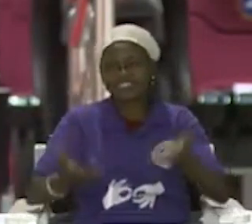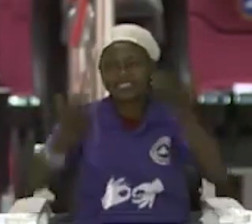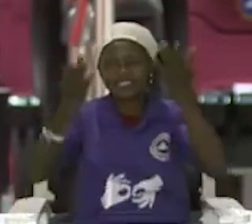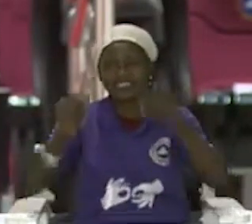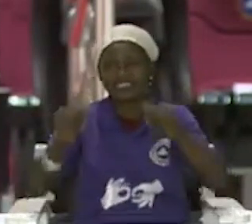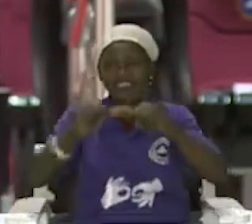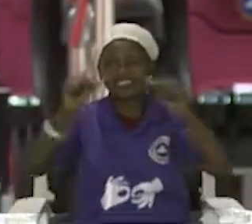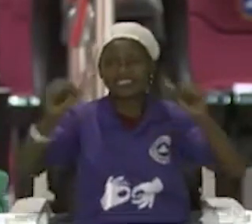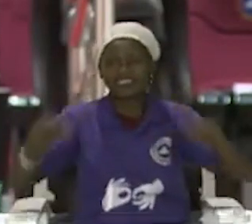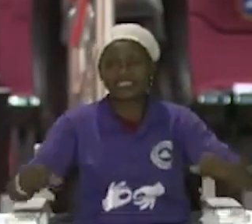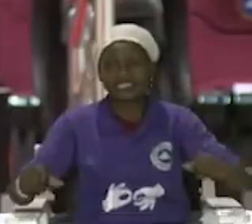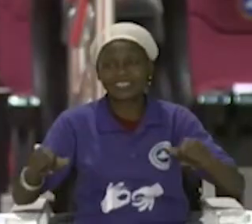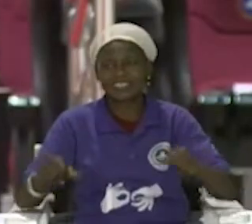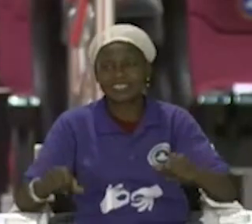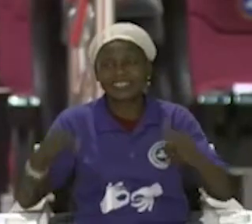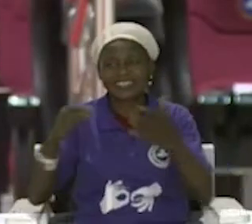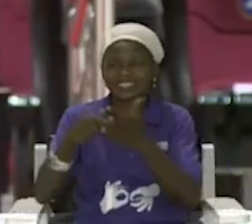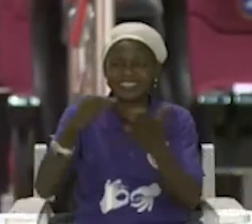altar.